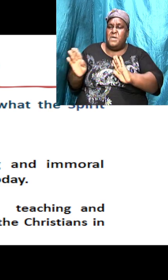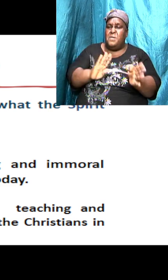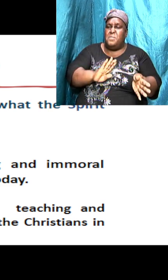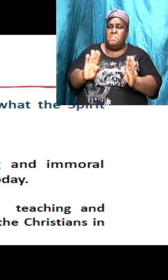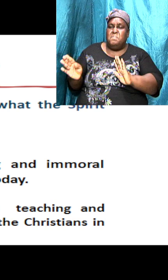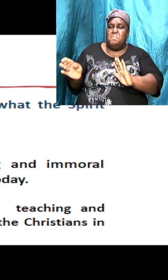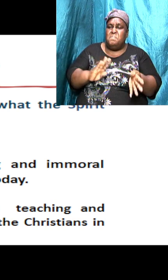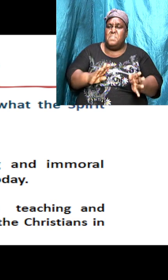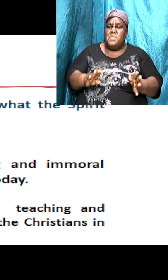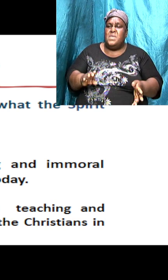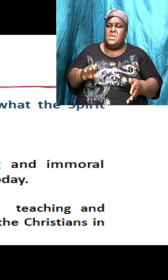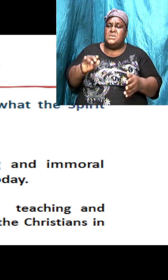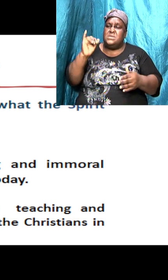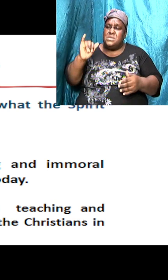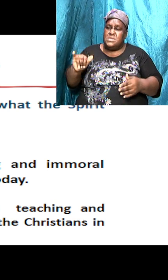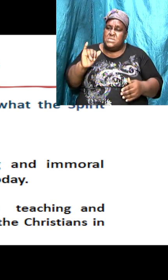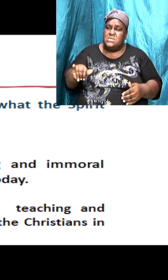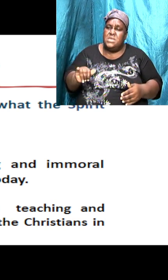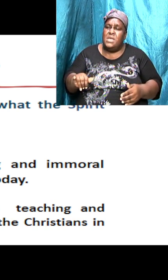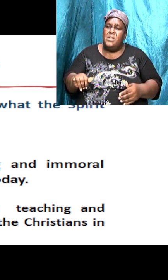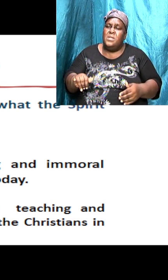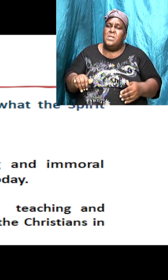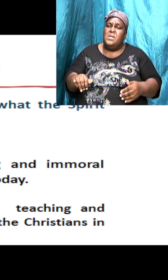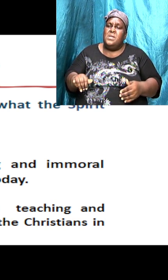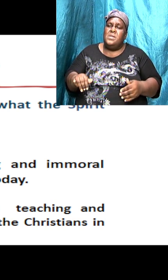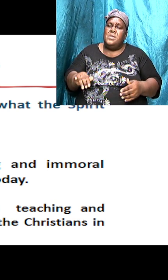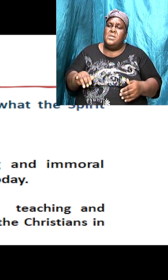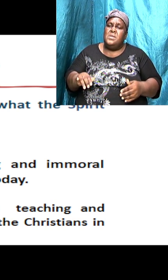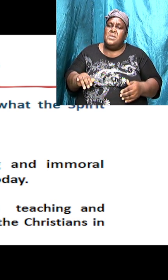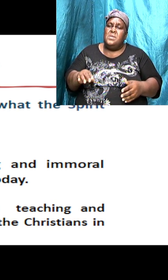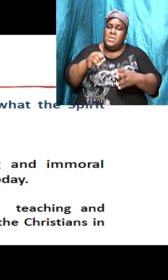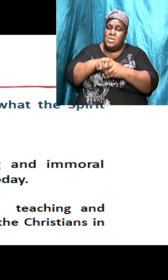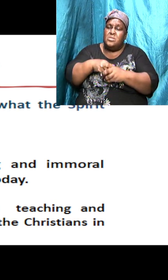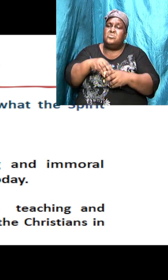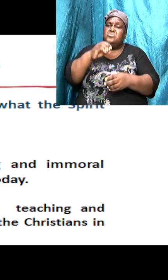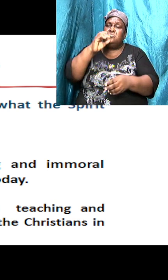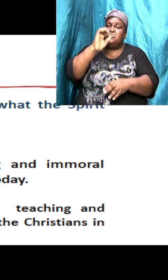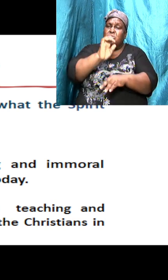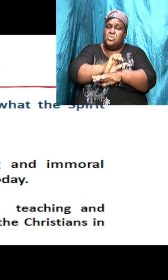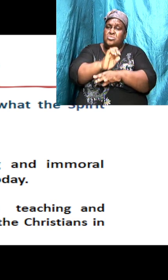still pervasive in the church today.